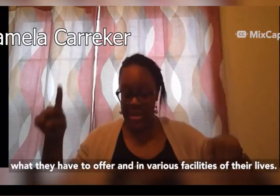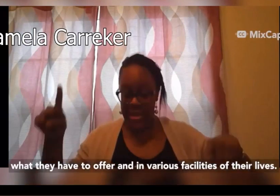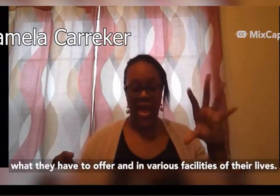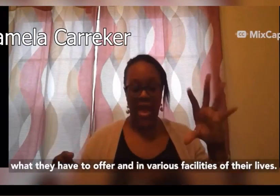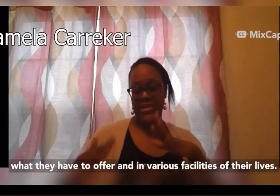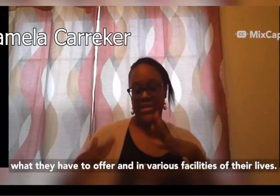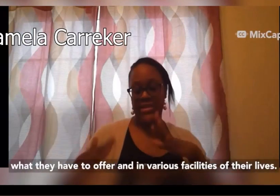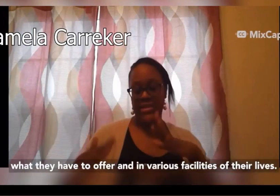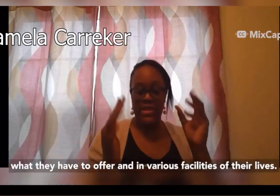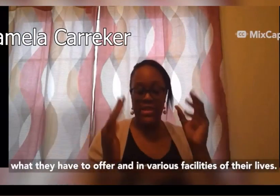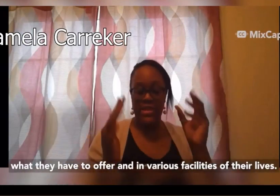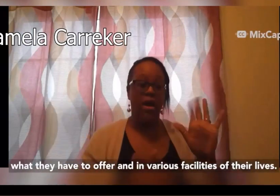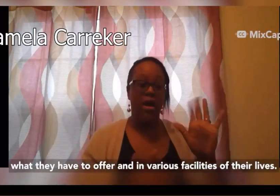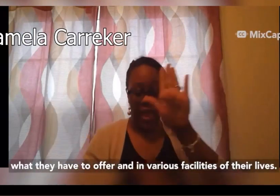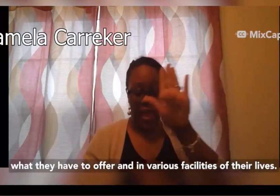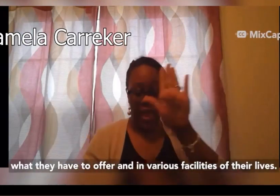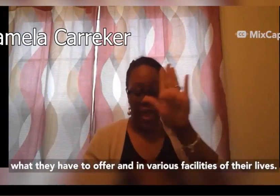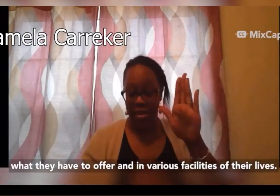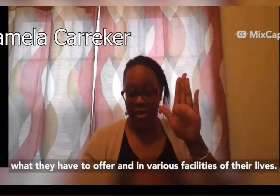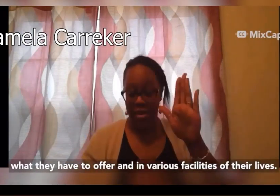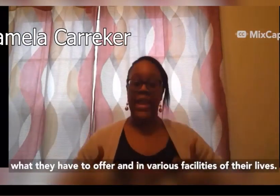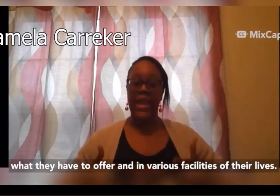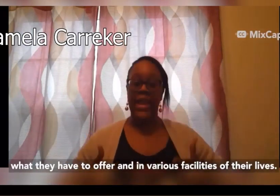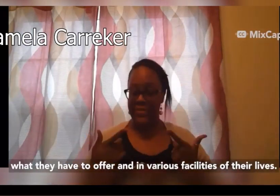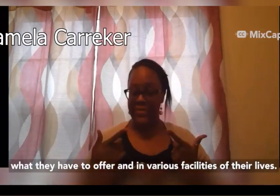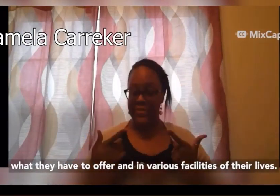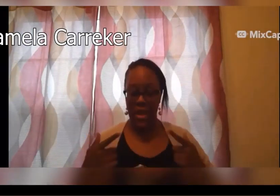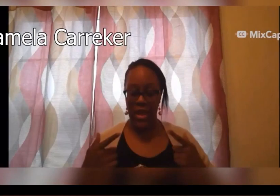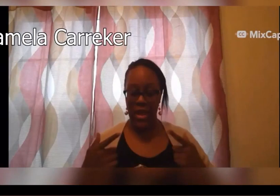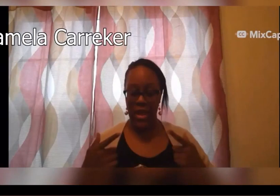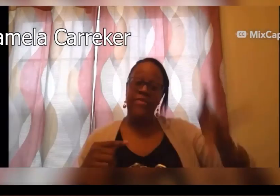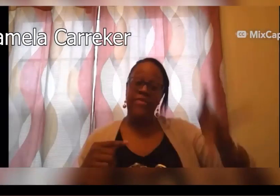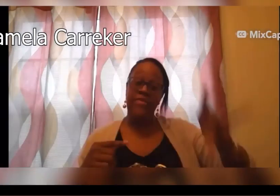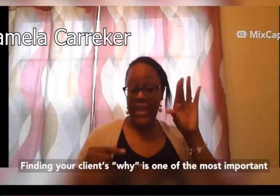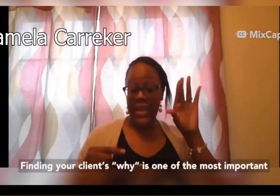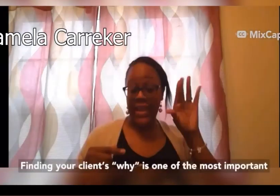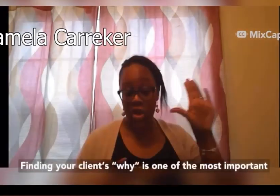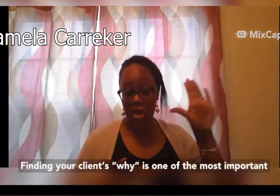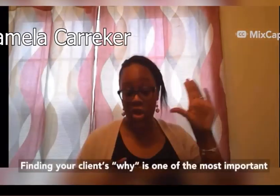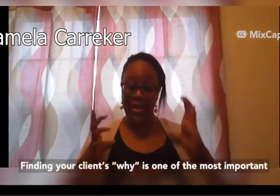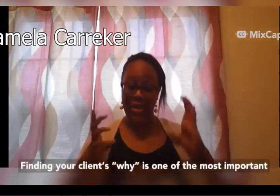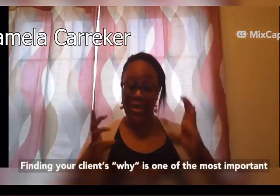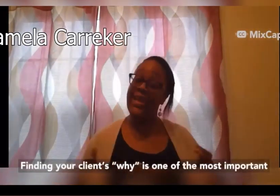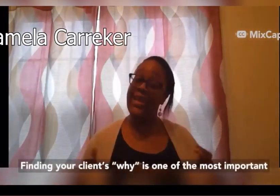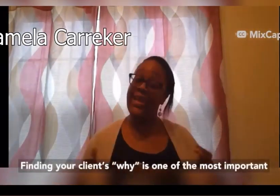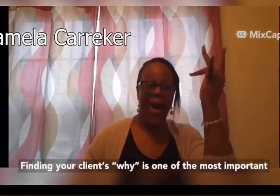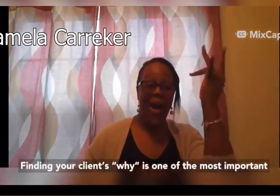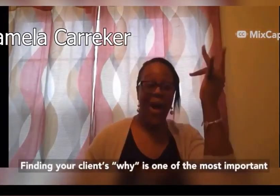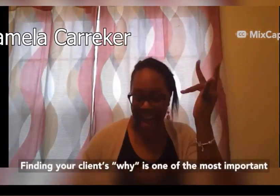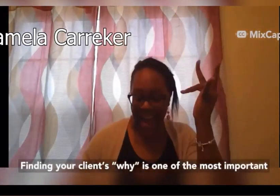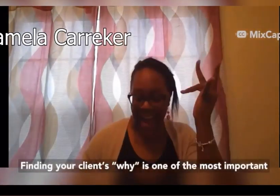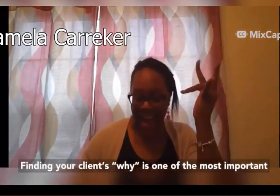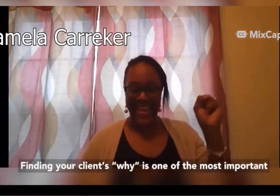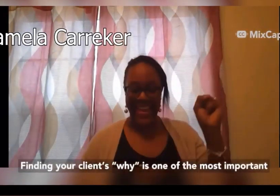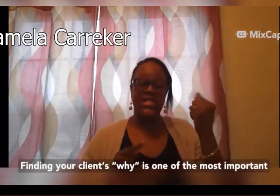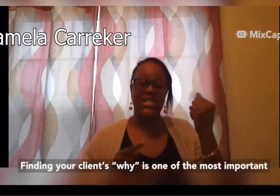various facilities of their lives. Finding your client's